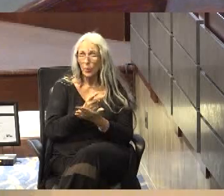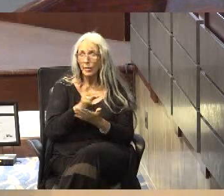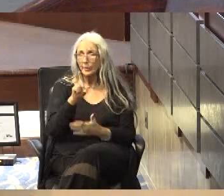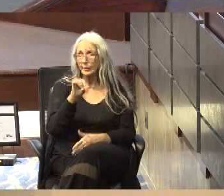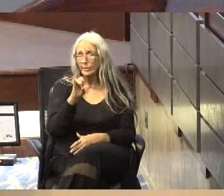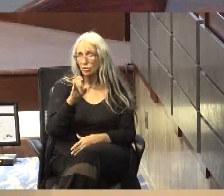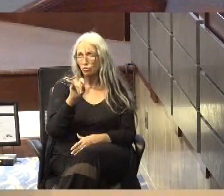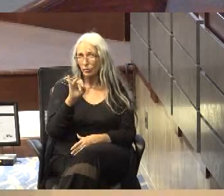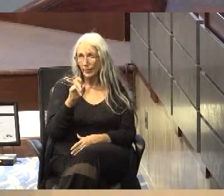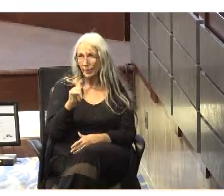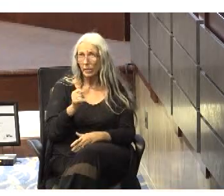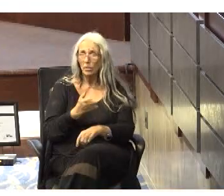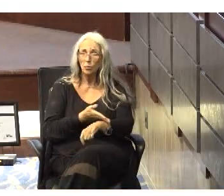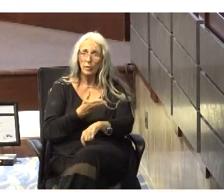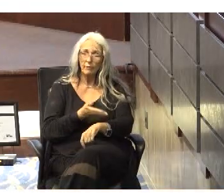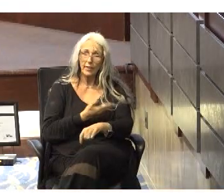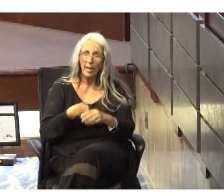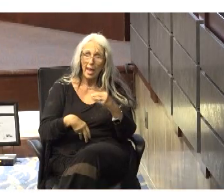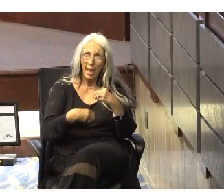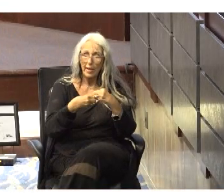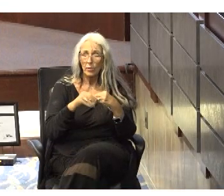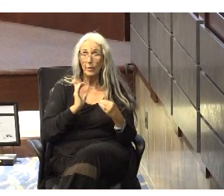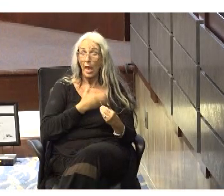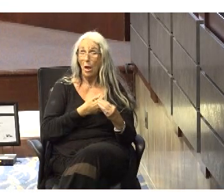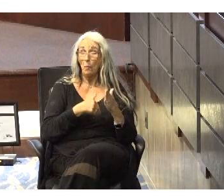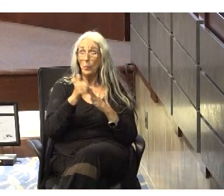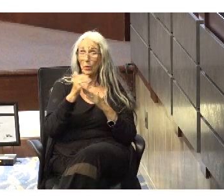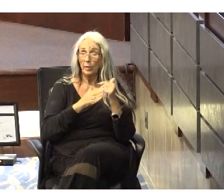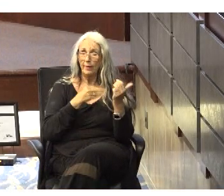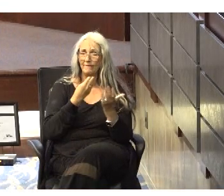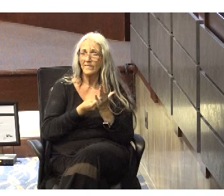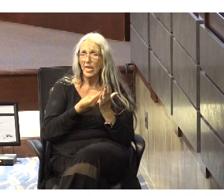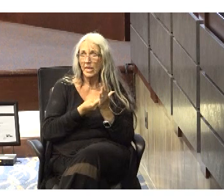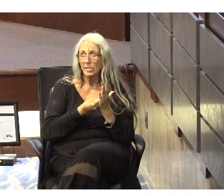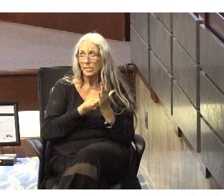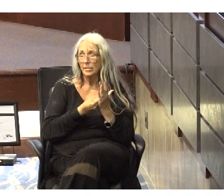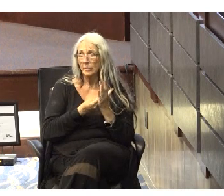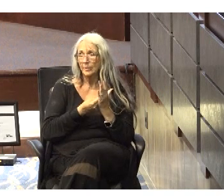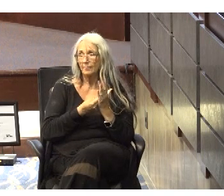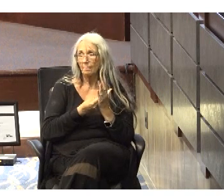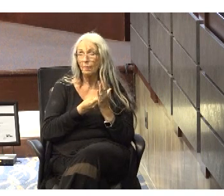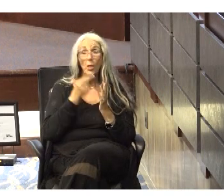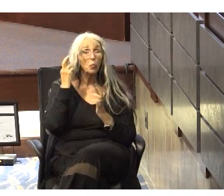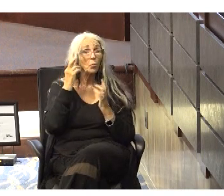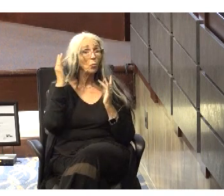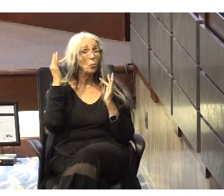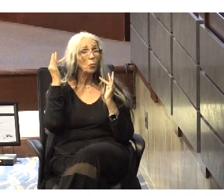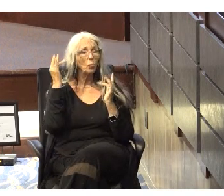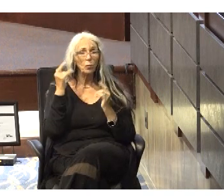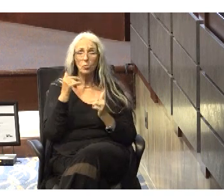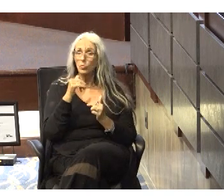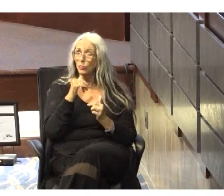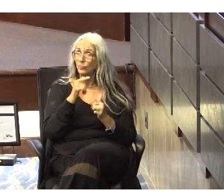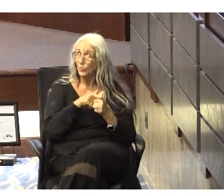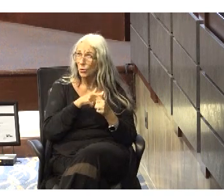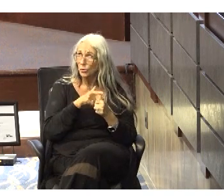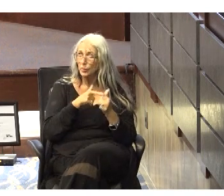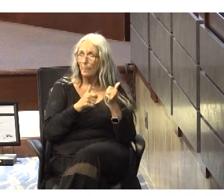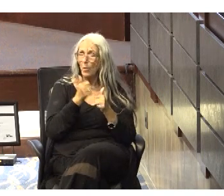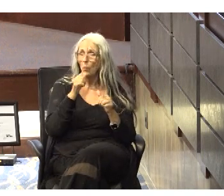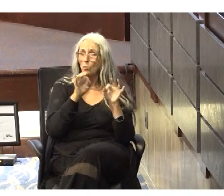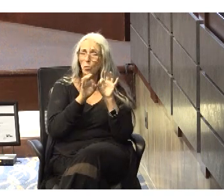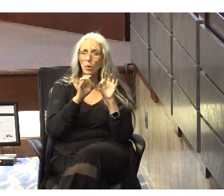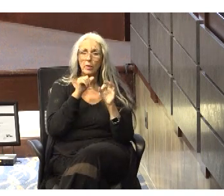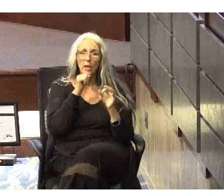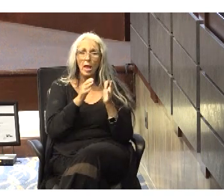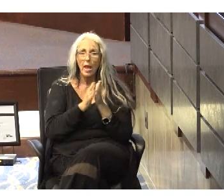to renovate and add on to our building and then finance it. The reason for this, well, we're not, well, one, the most important part, we're not